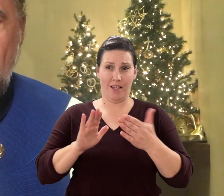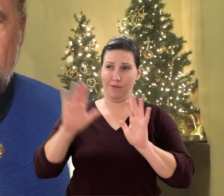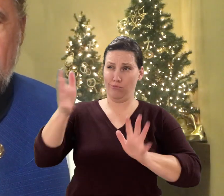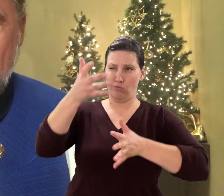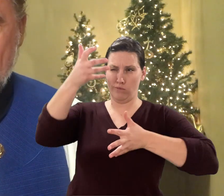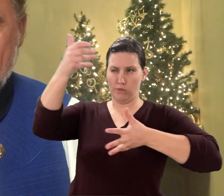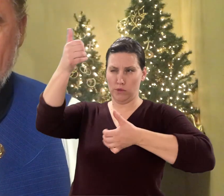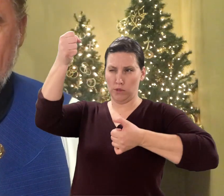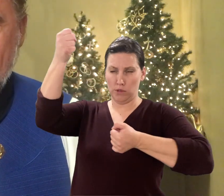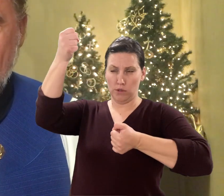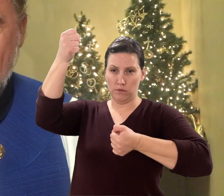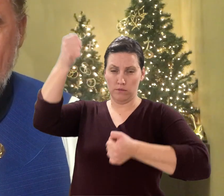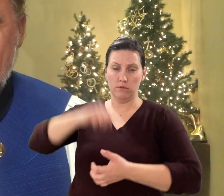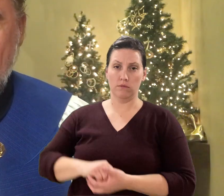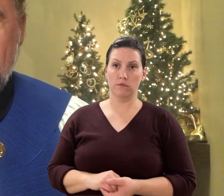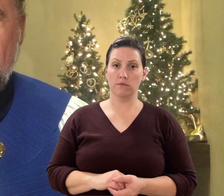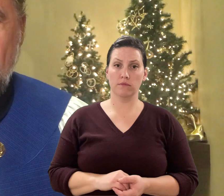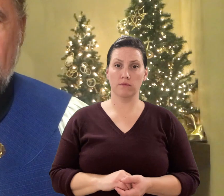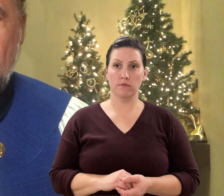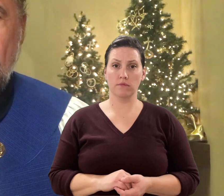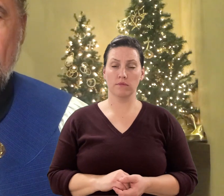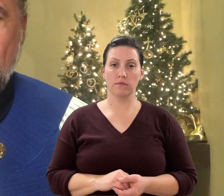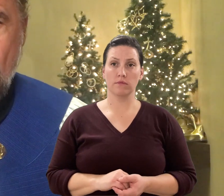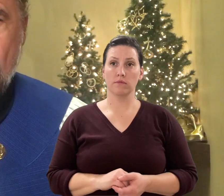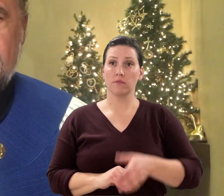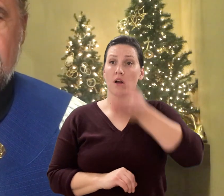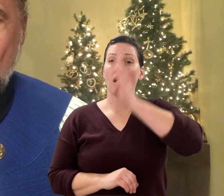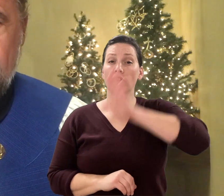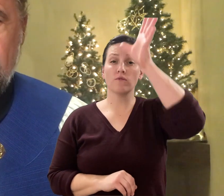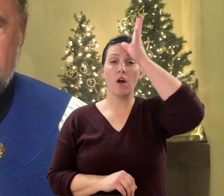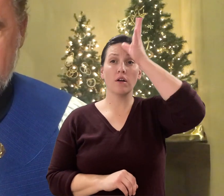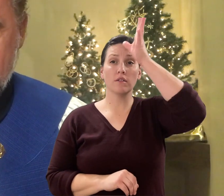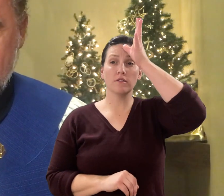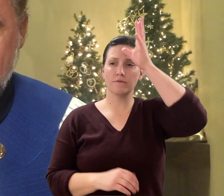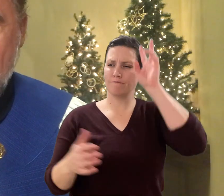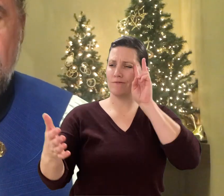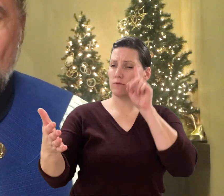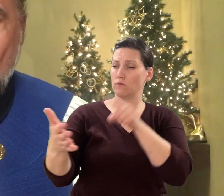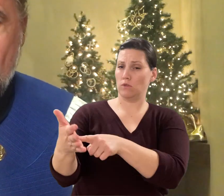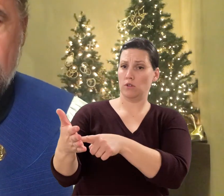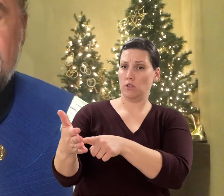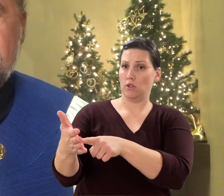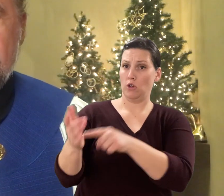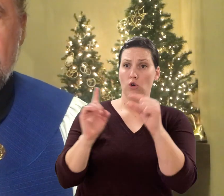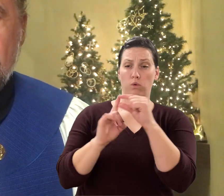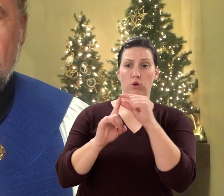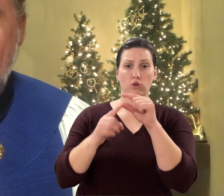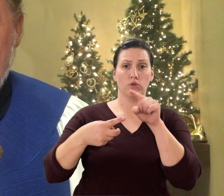hold on him." God the Father bears witness in